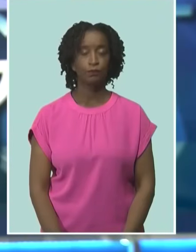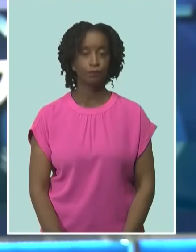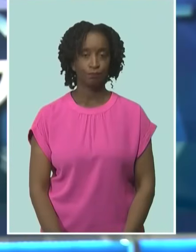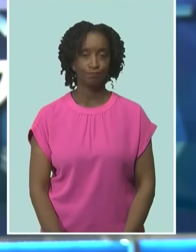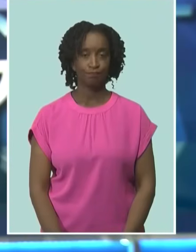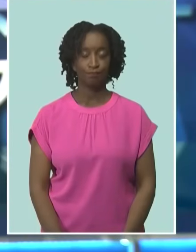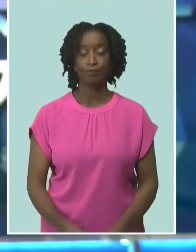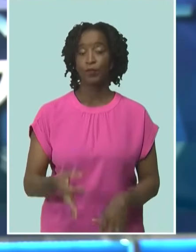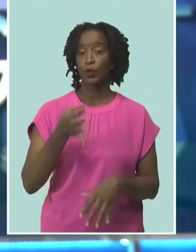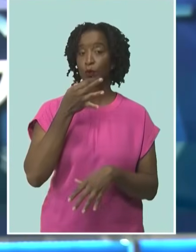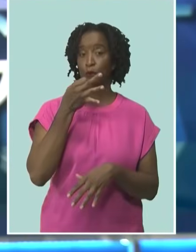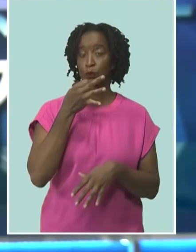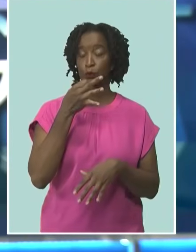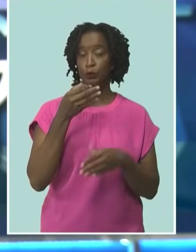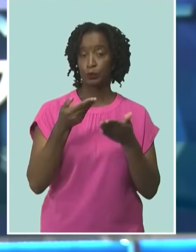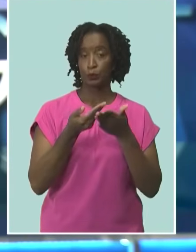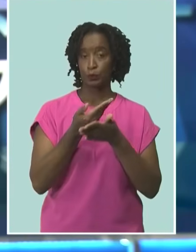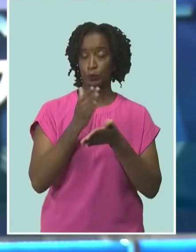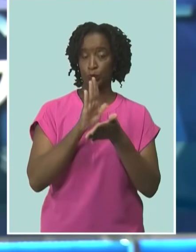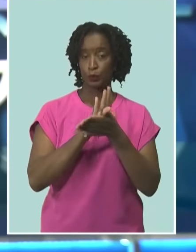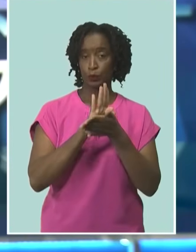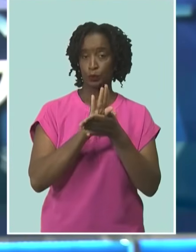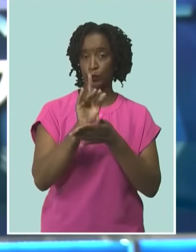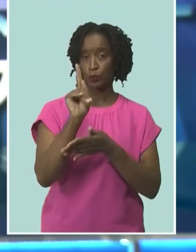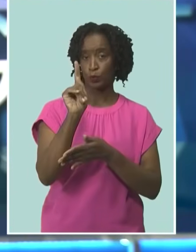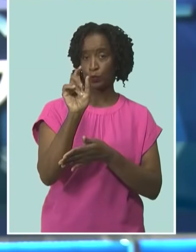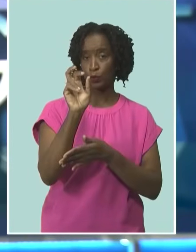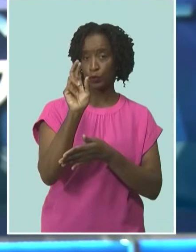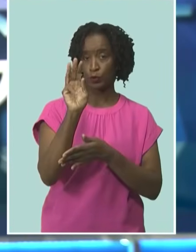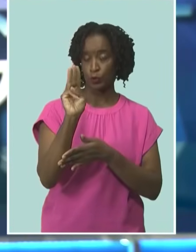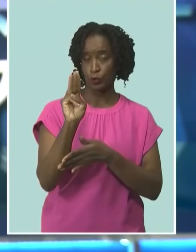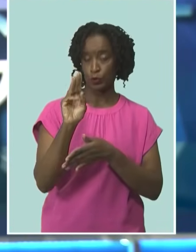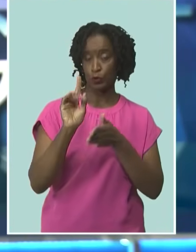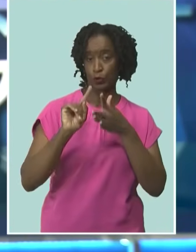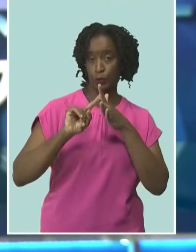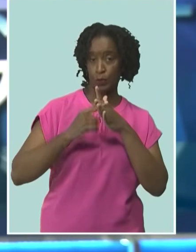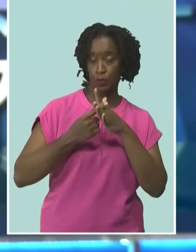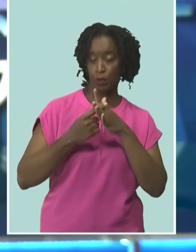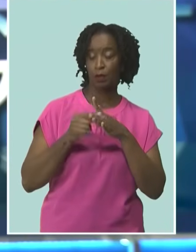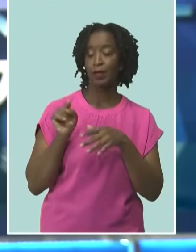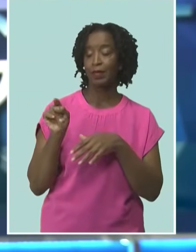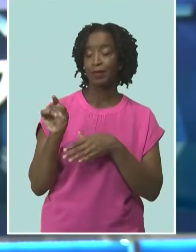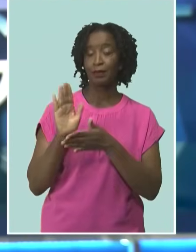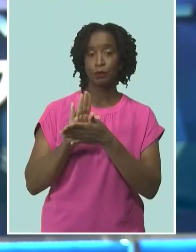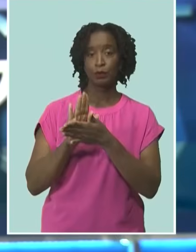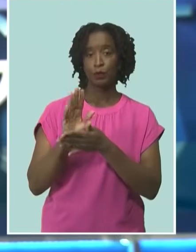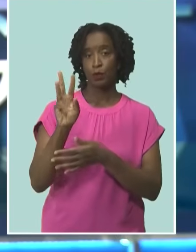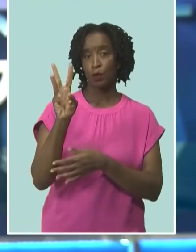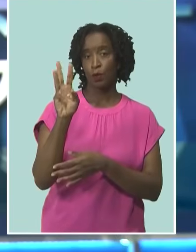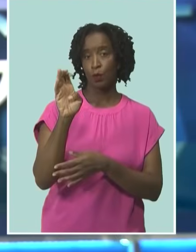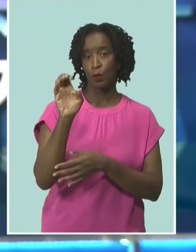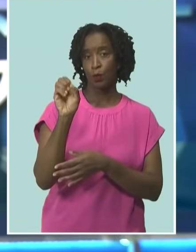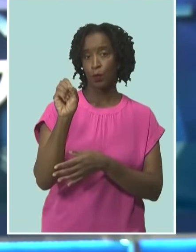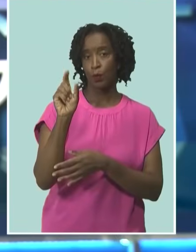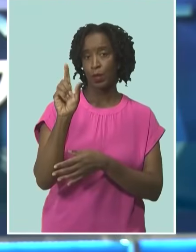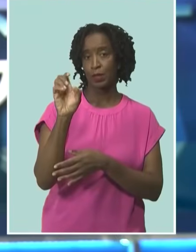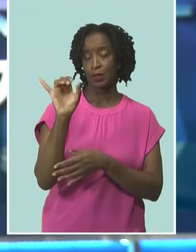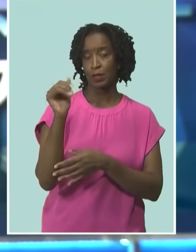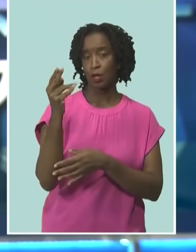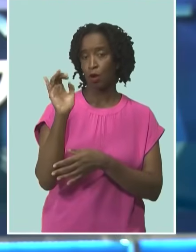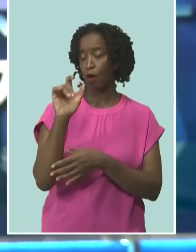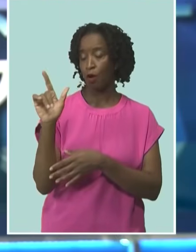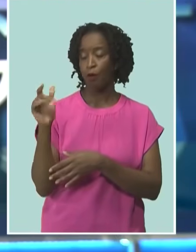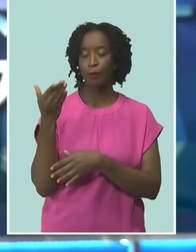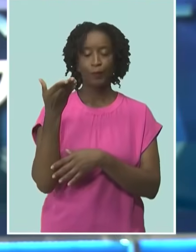When the Michaelmas term begins on Monday, students of Wesley Hall Junior School will not be attending classes at the King Street St.